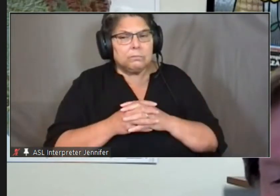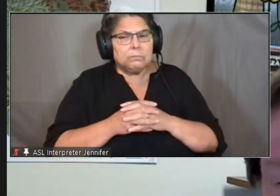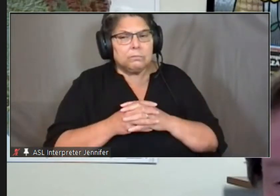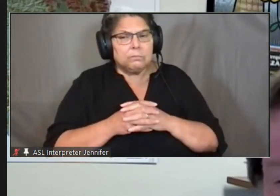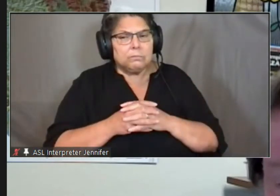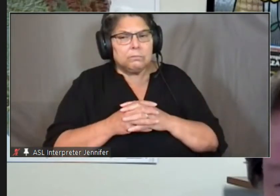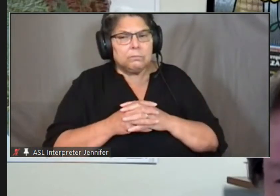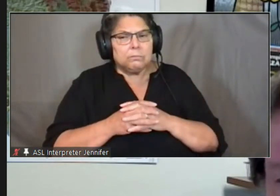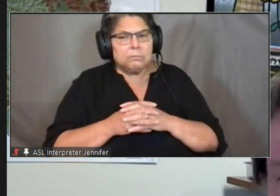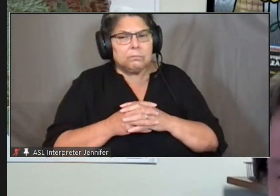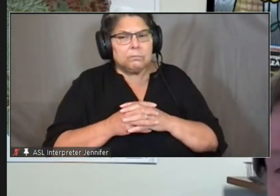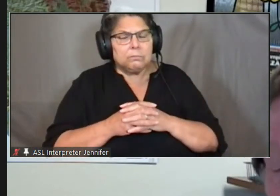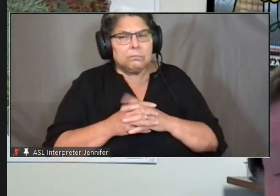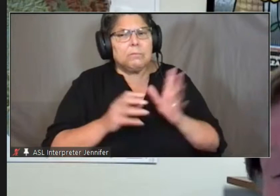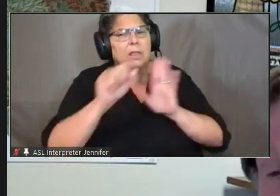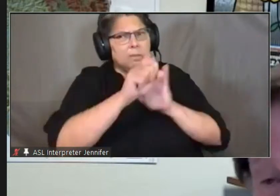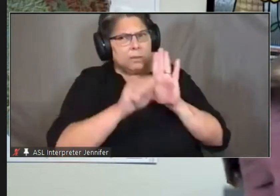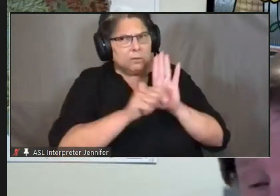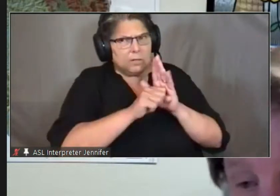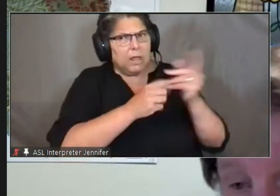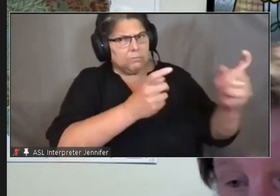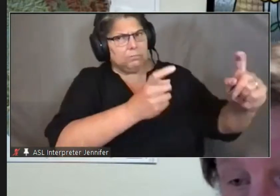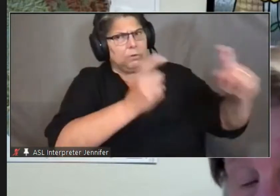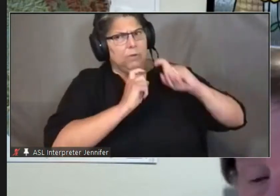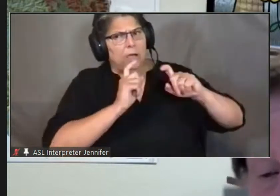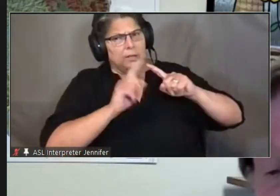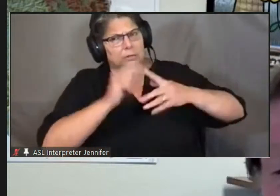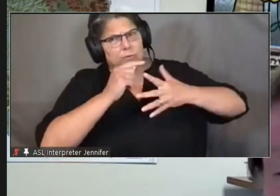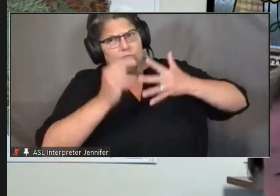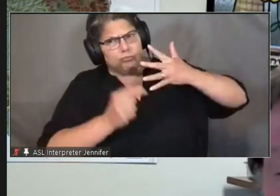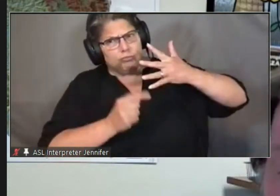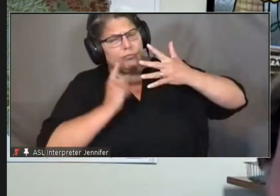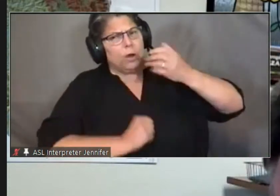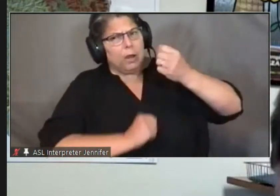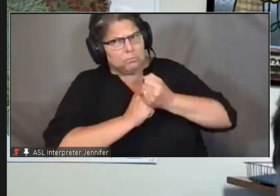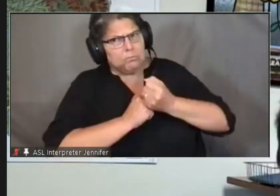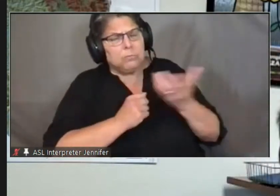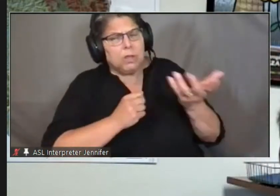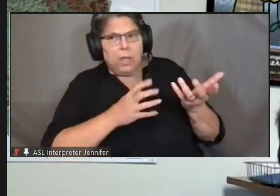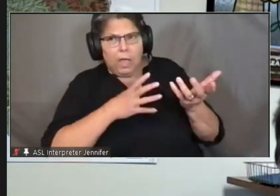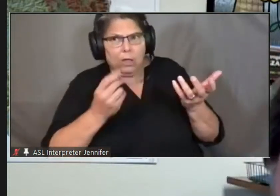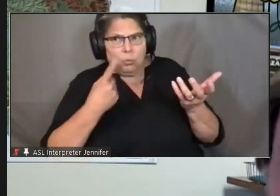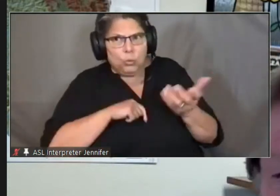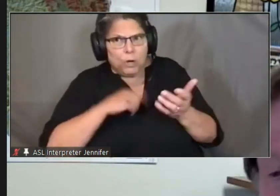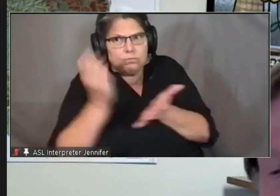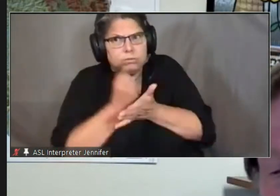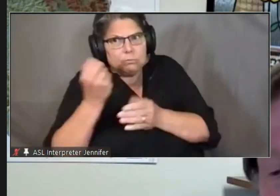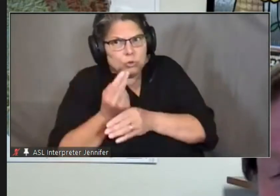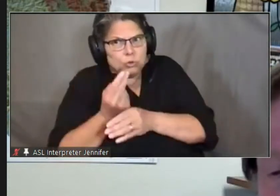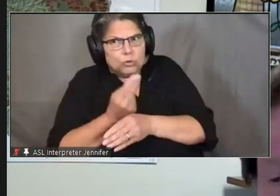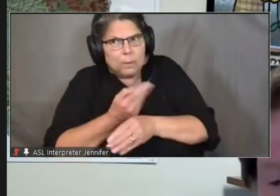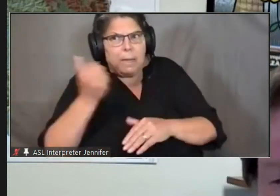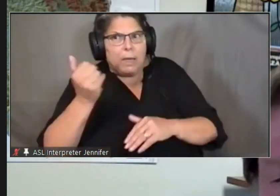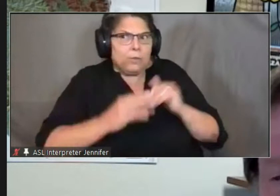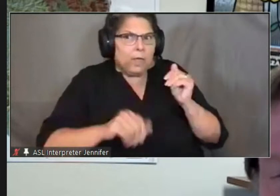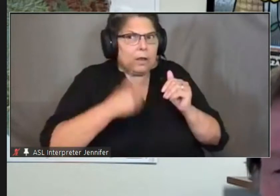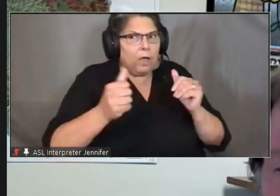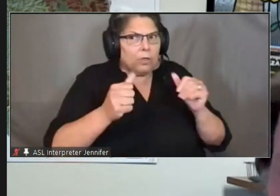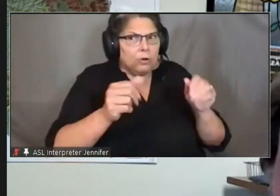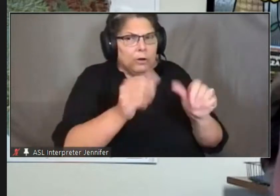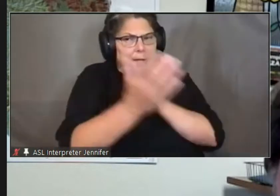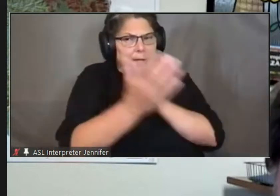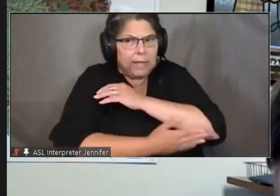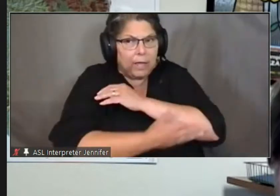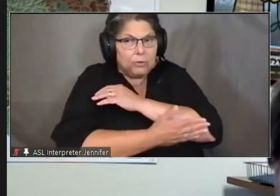state provided resources better than other counties are doing. And we have, thank goodness, the capacity in